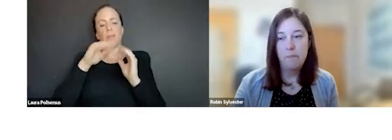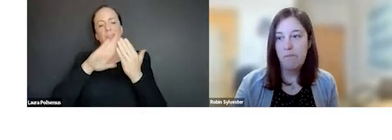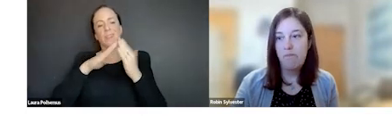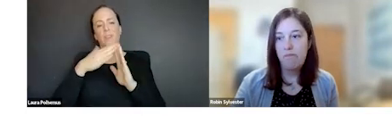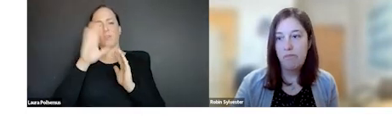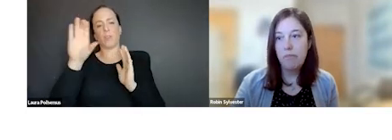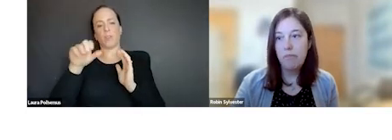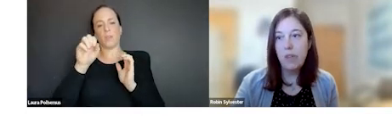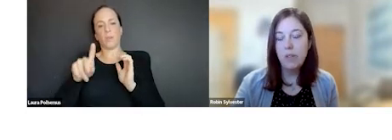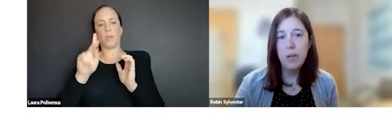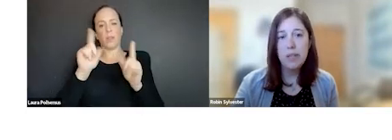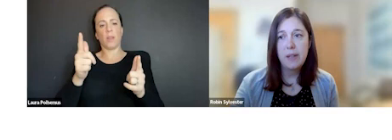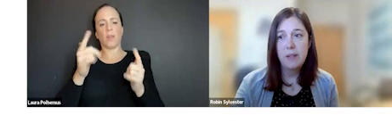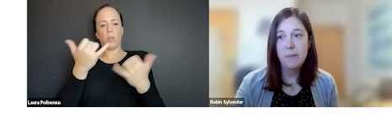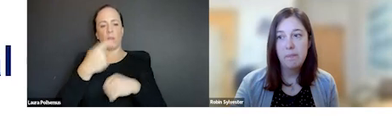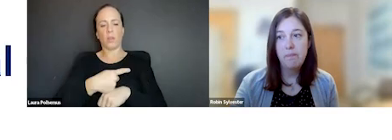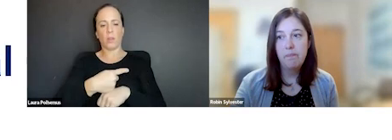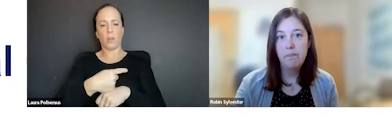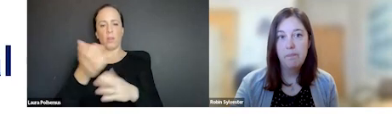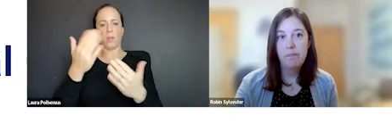today. So next slide.